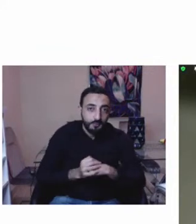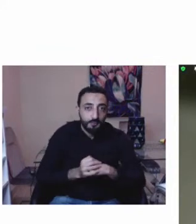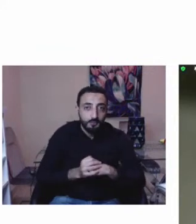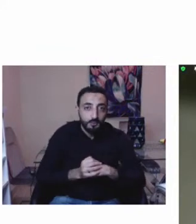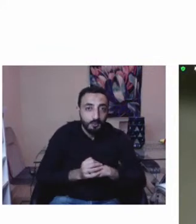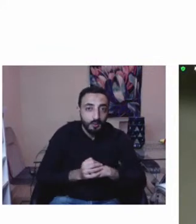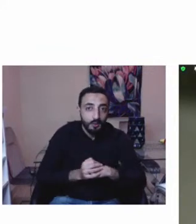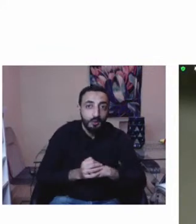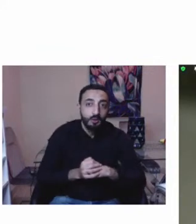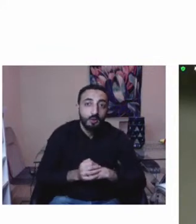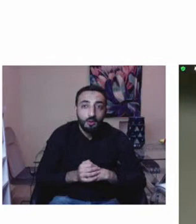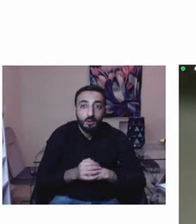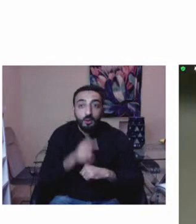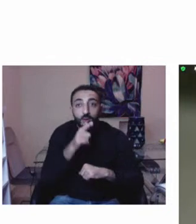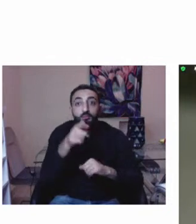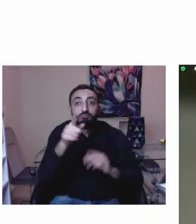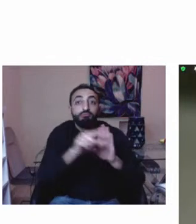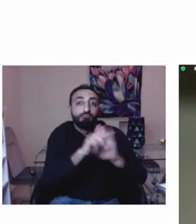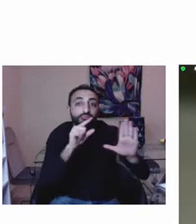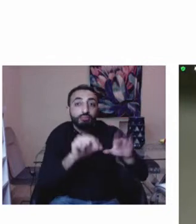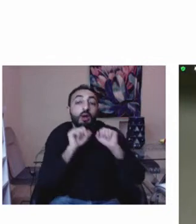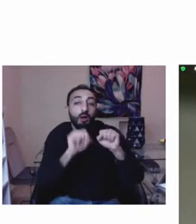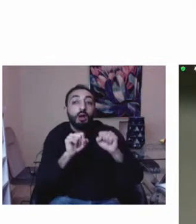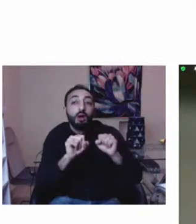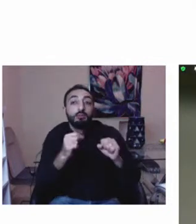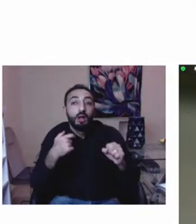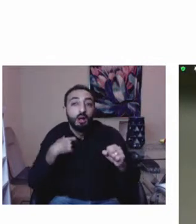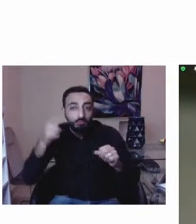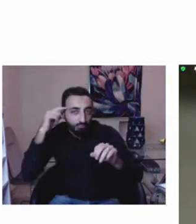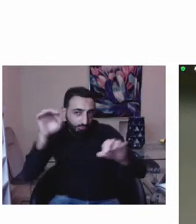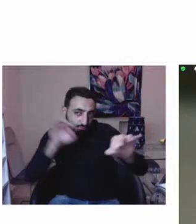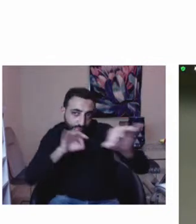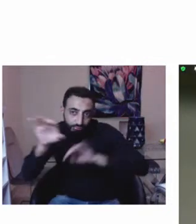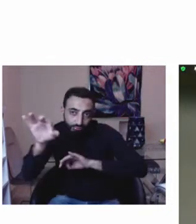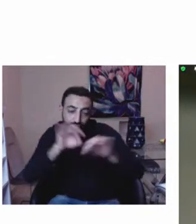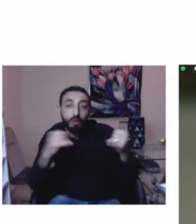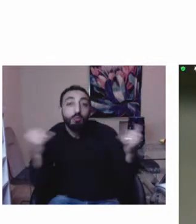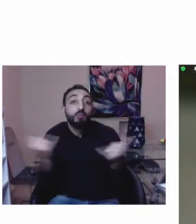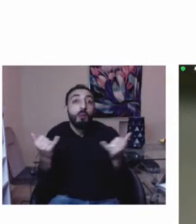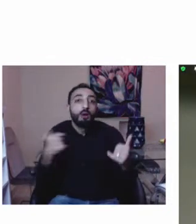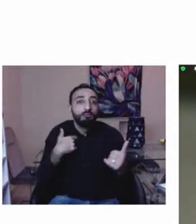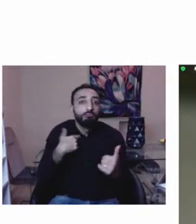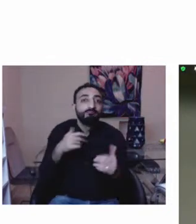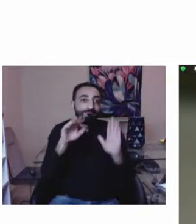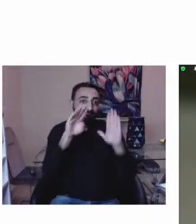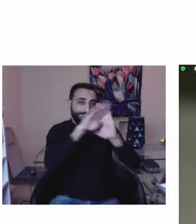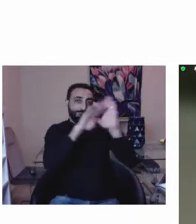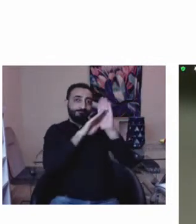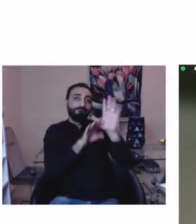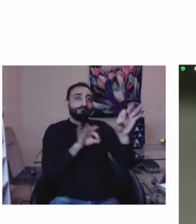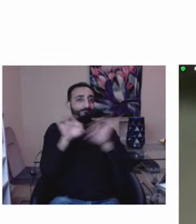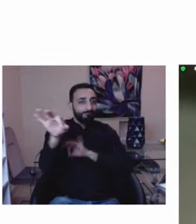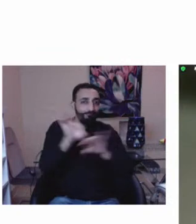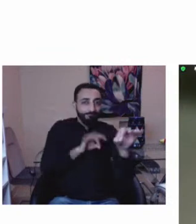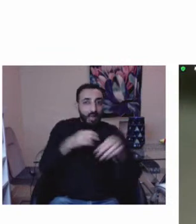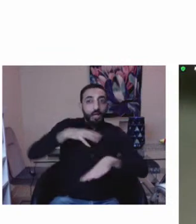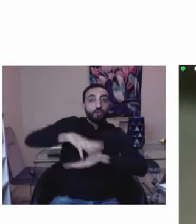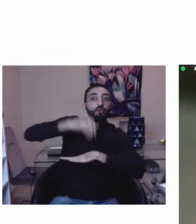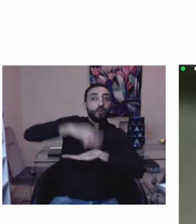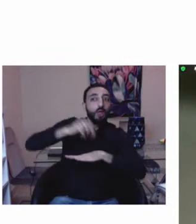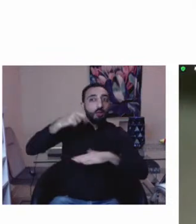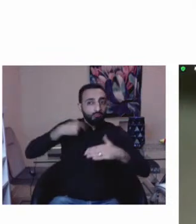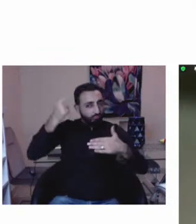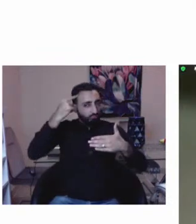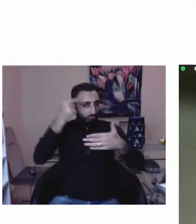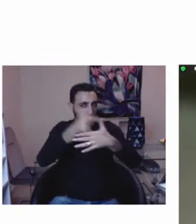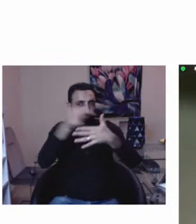be coordinated. Also, Sweden must do its part to ensure that the funding has impact. I mentioned, for example, the importance of making